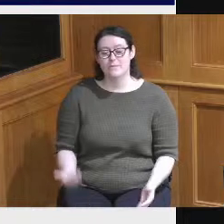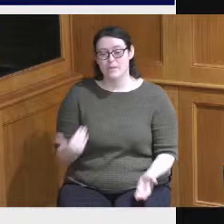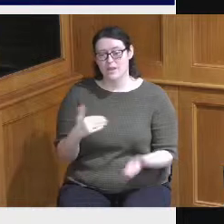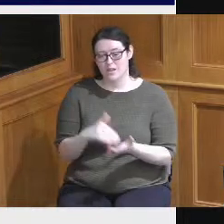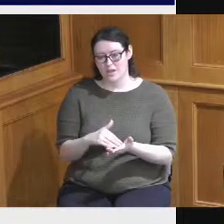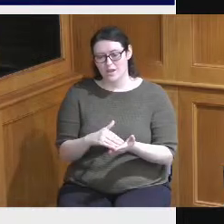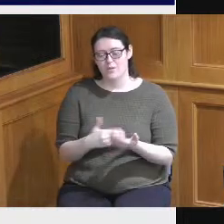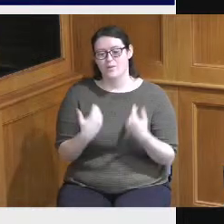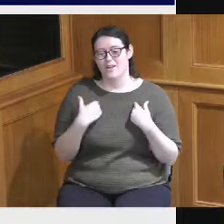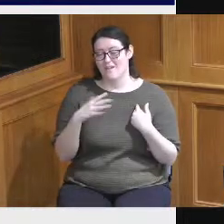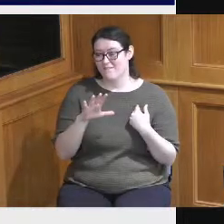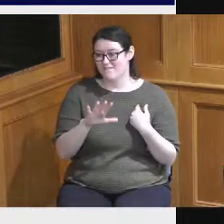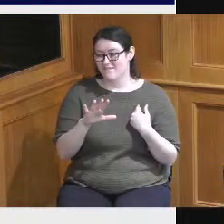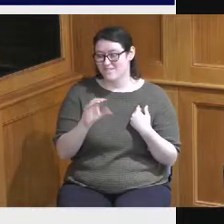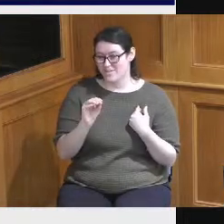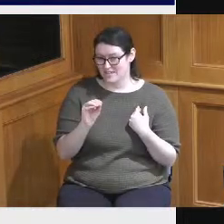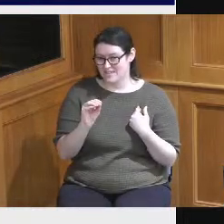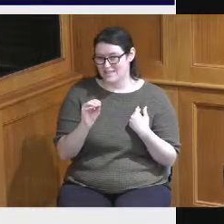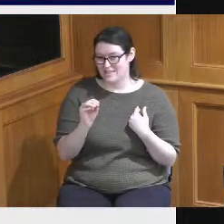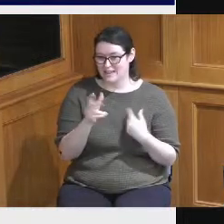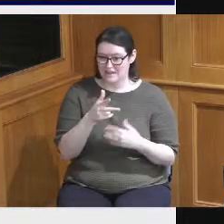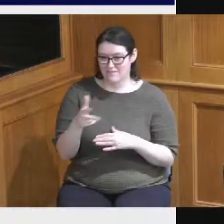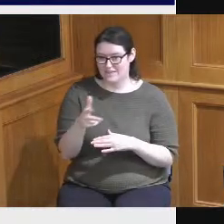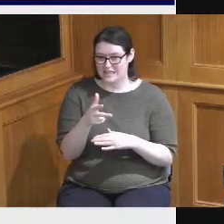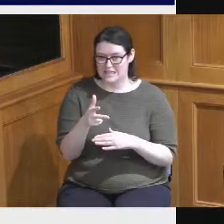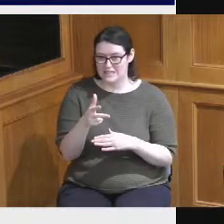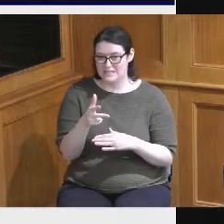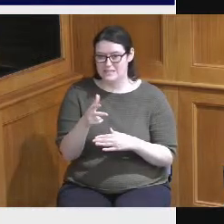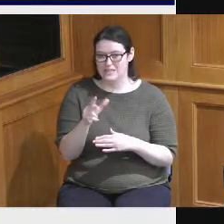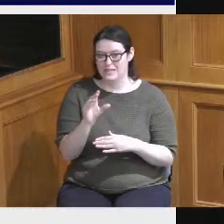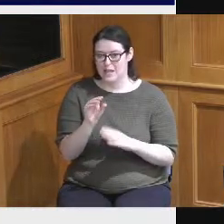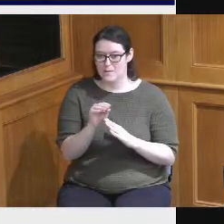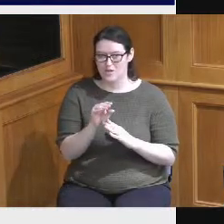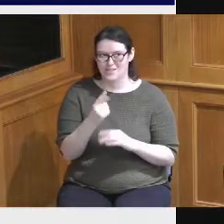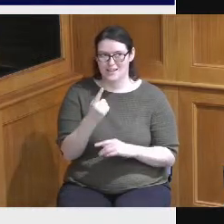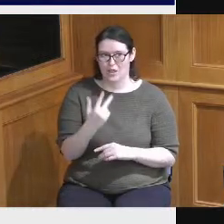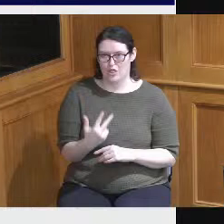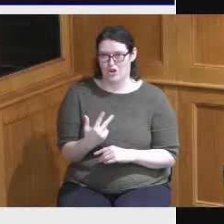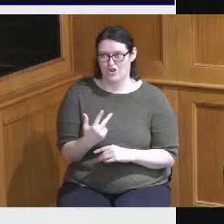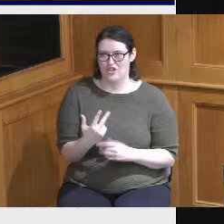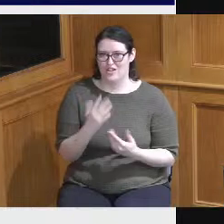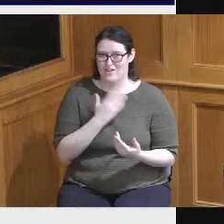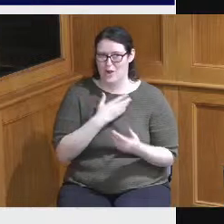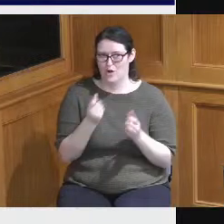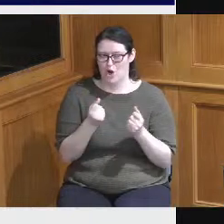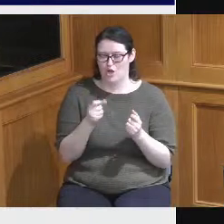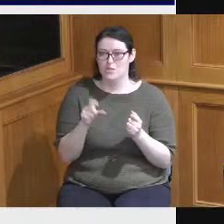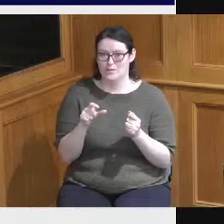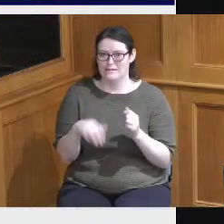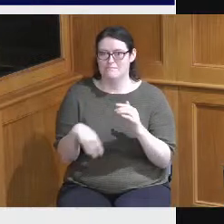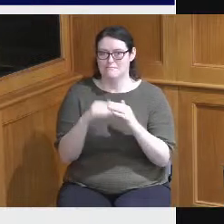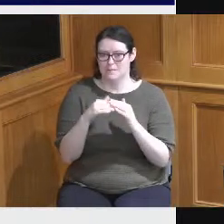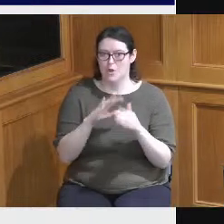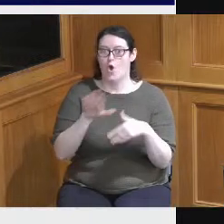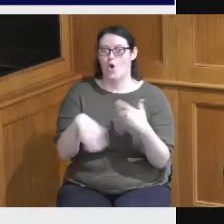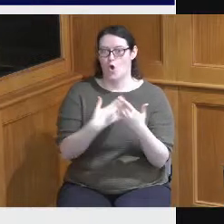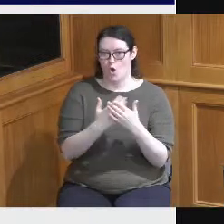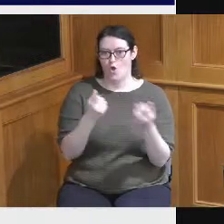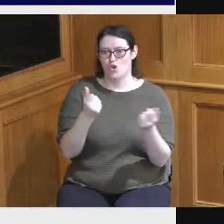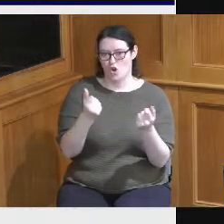we had 50 fleet cameras. That's only about a third of our fleet. We need to get the rest of our fleet with the in-car